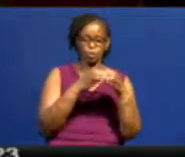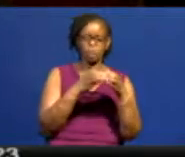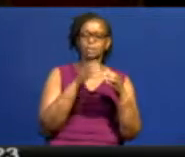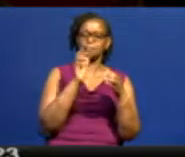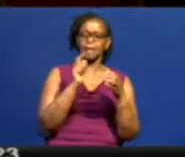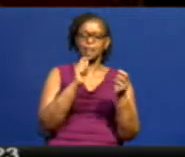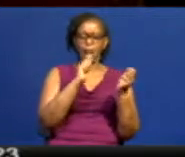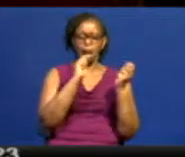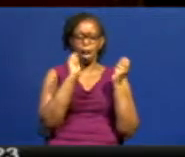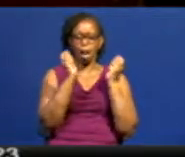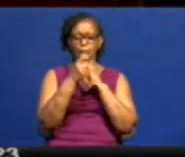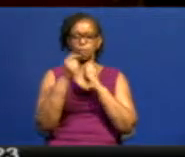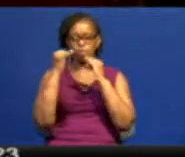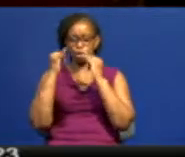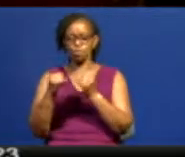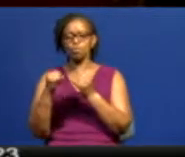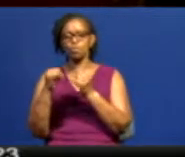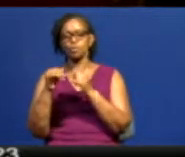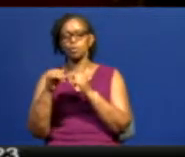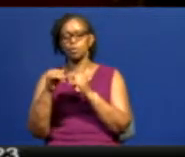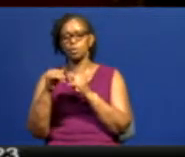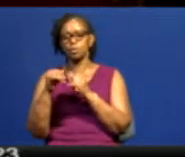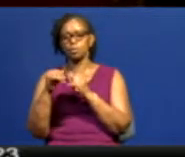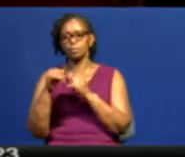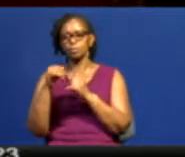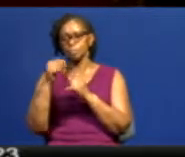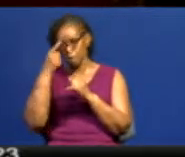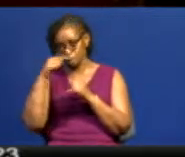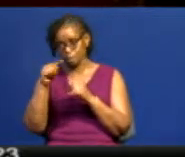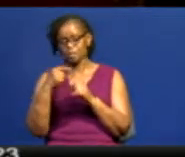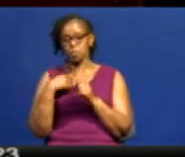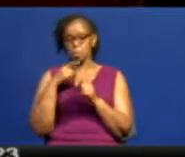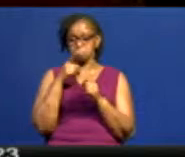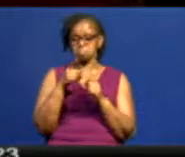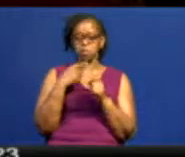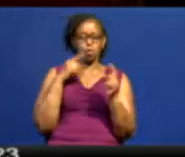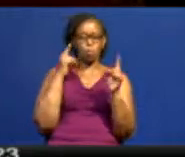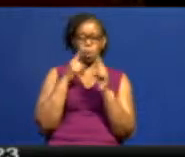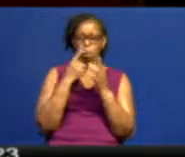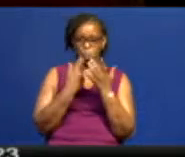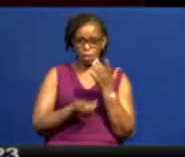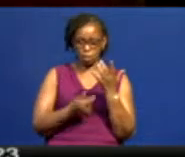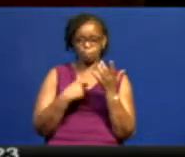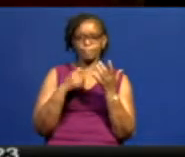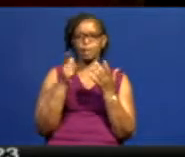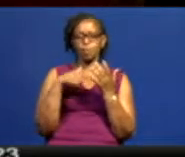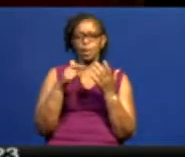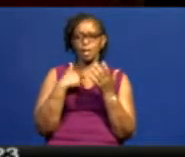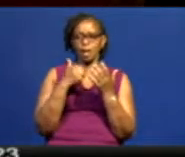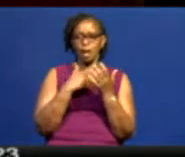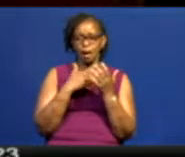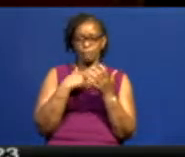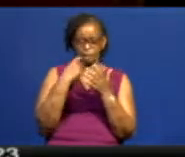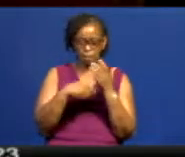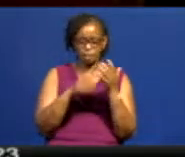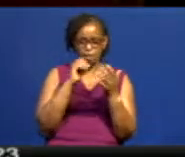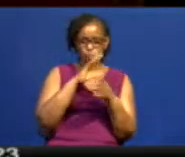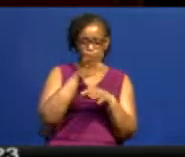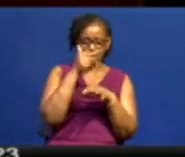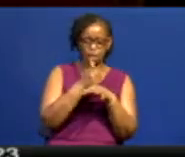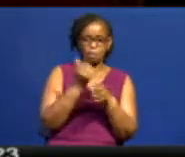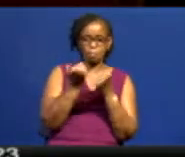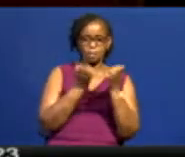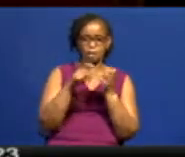So this policy now is seeking to address that, so that we have a predictable tax environment. That if you set up a business in Kenya,